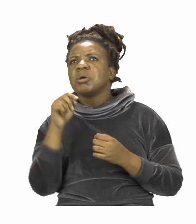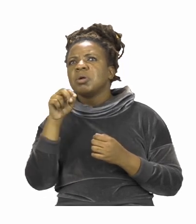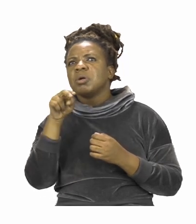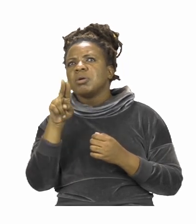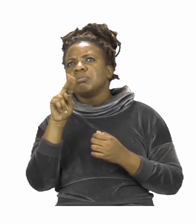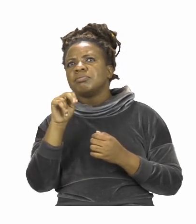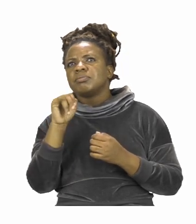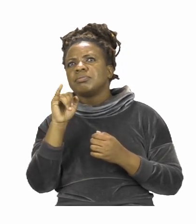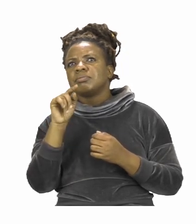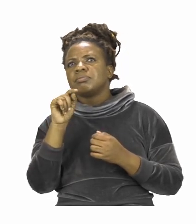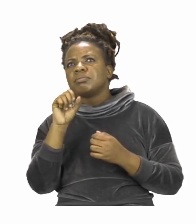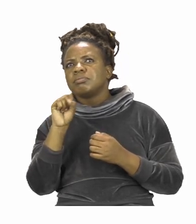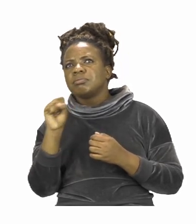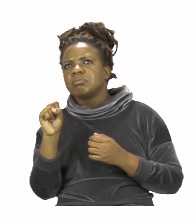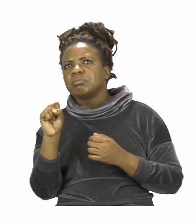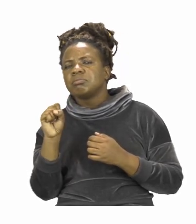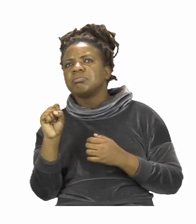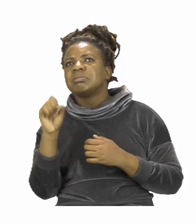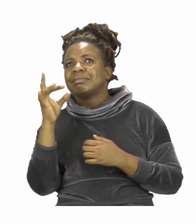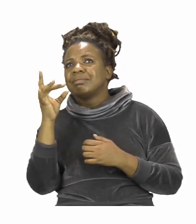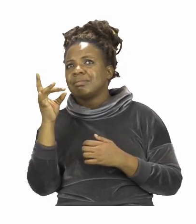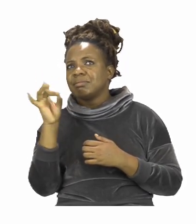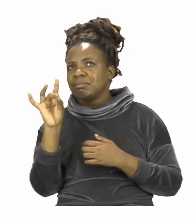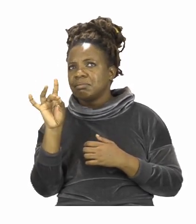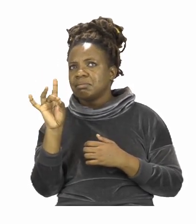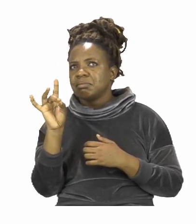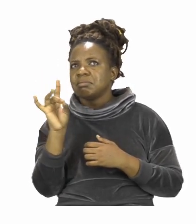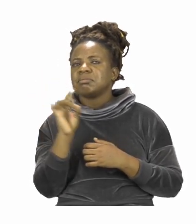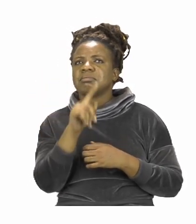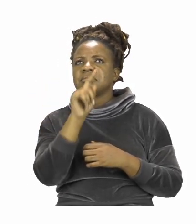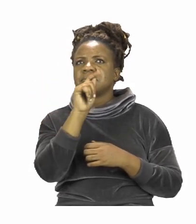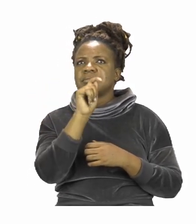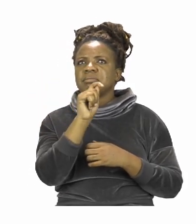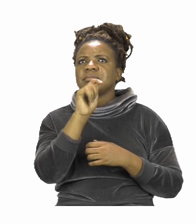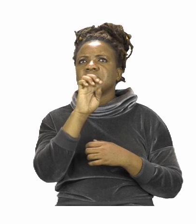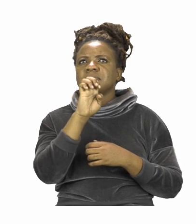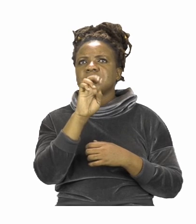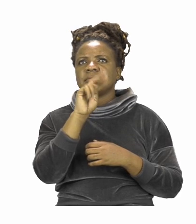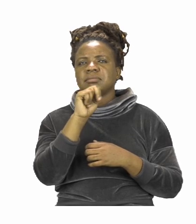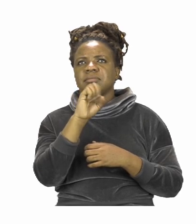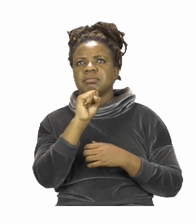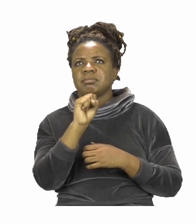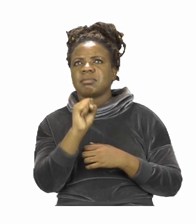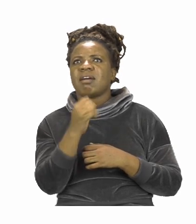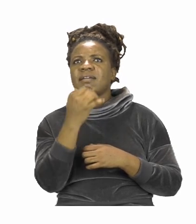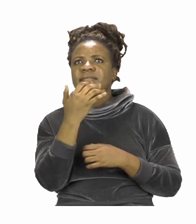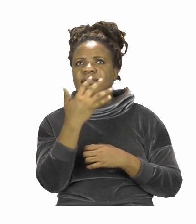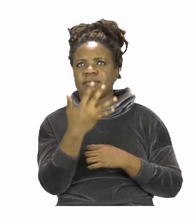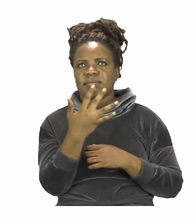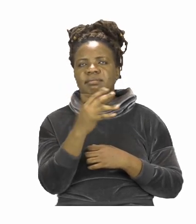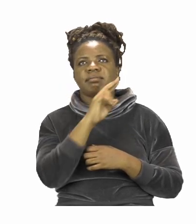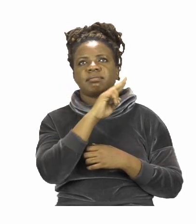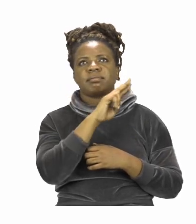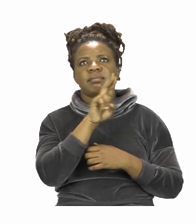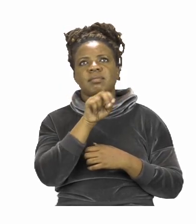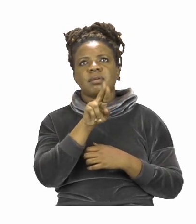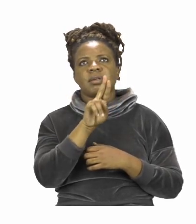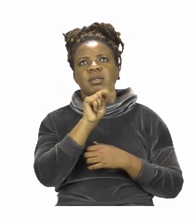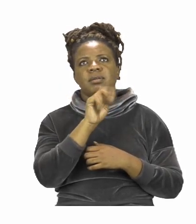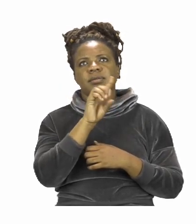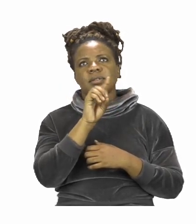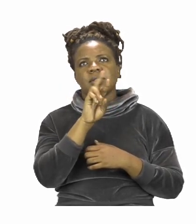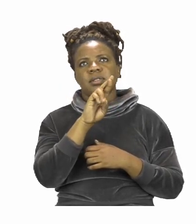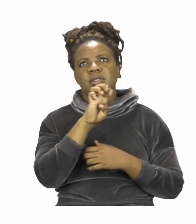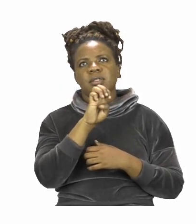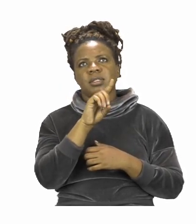our tens are 5, and our hundreds is 1. So take your time, boys and girls,